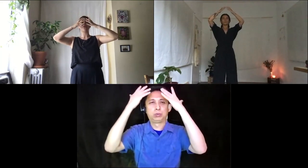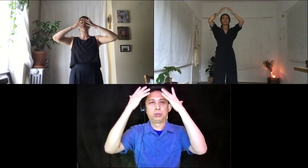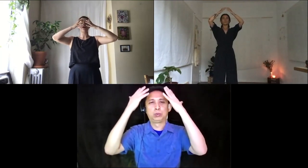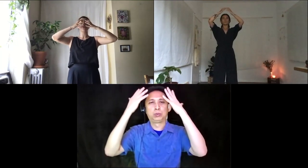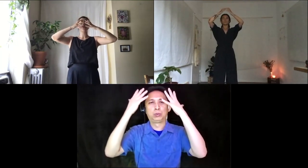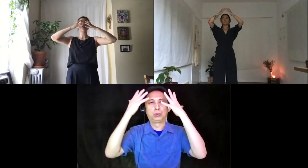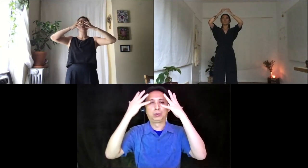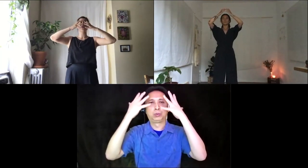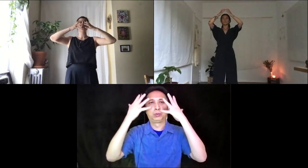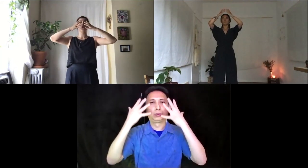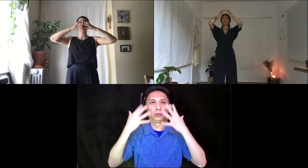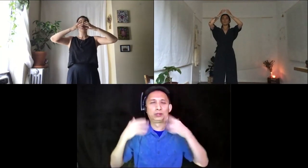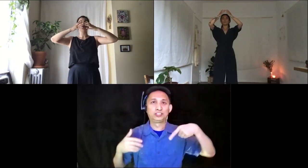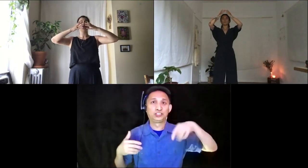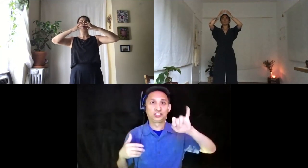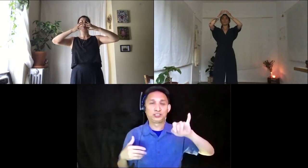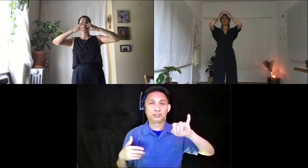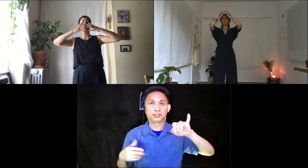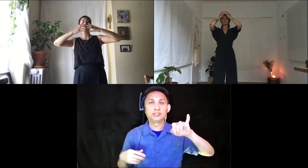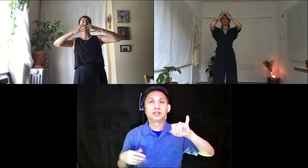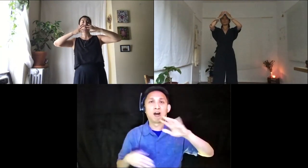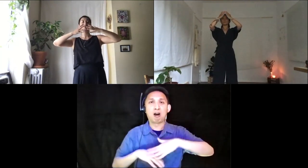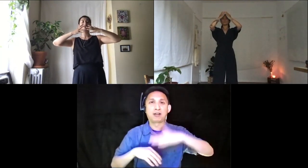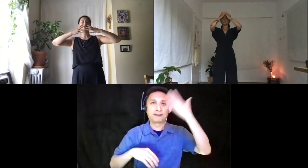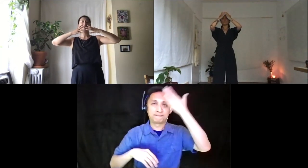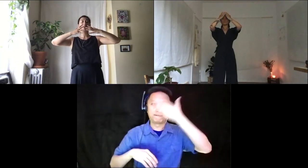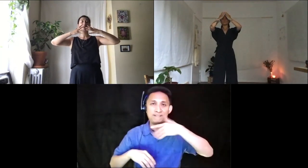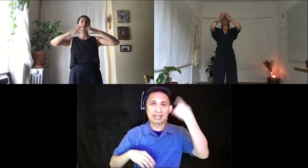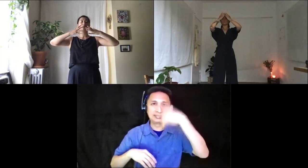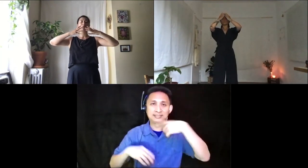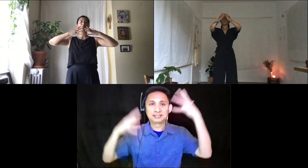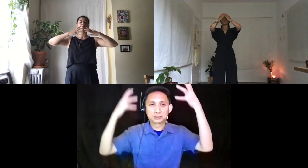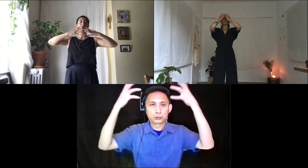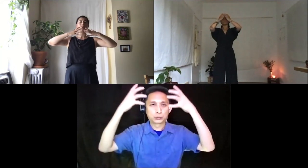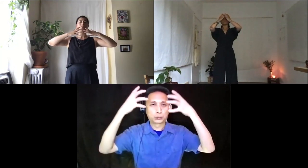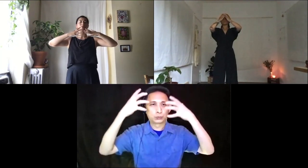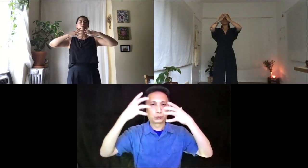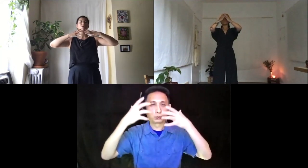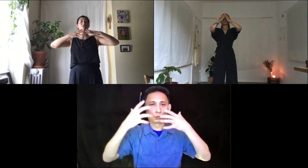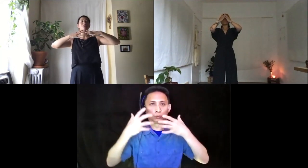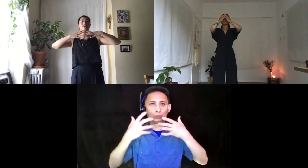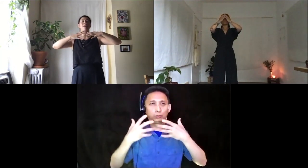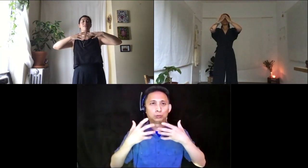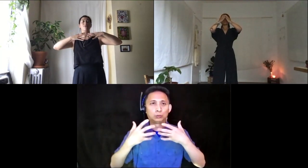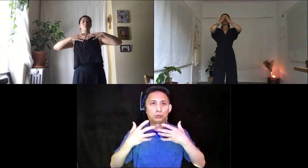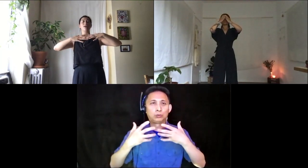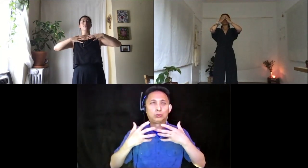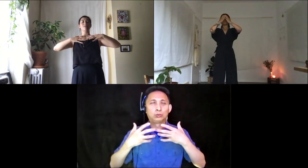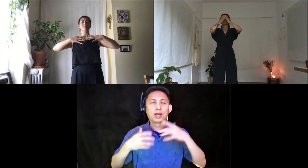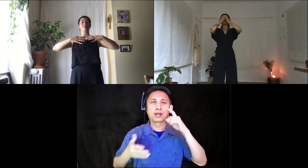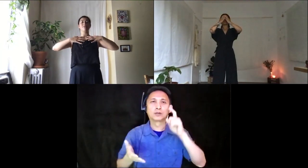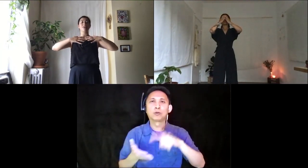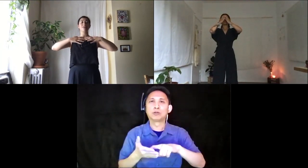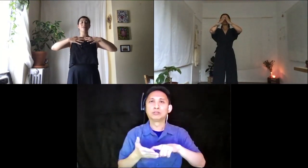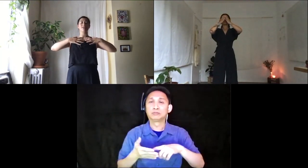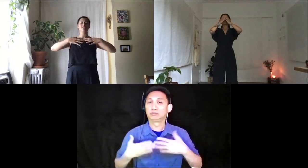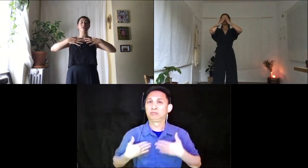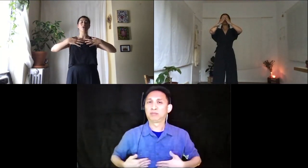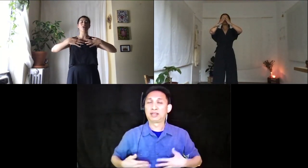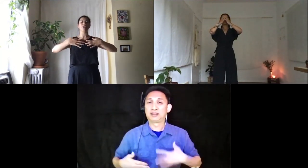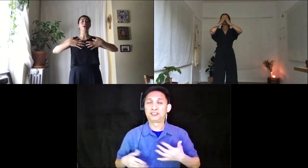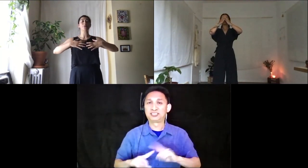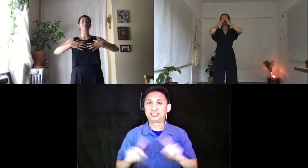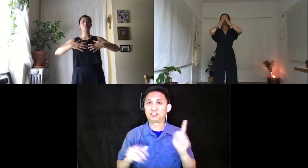your front, over your face. Maybe as you go, noticing if your body feels different than it